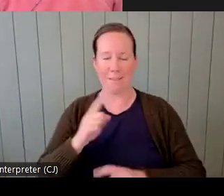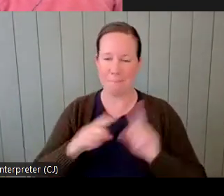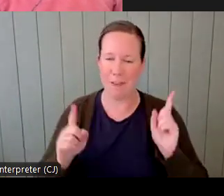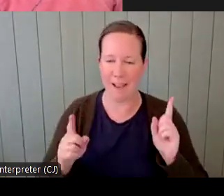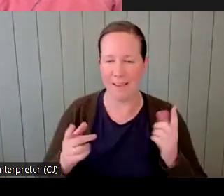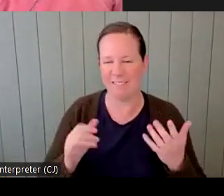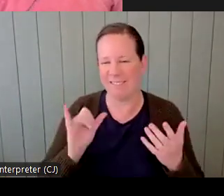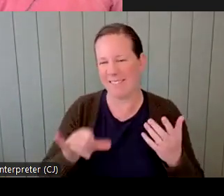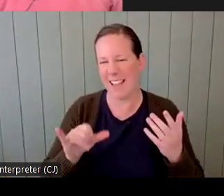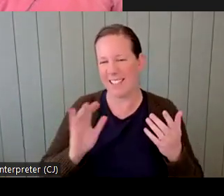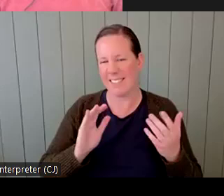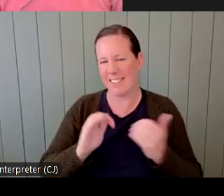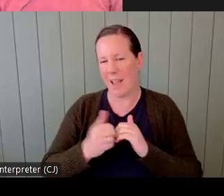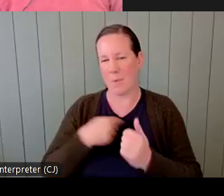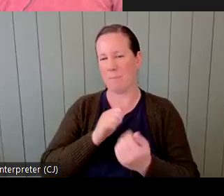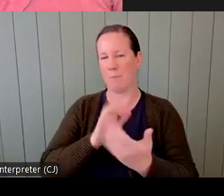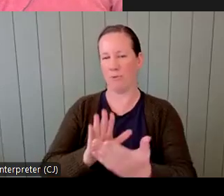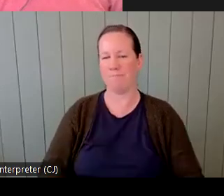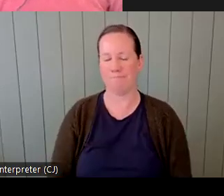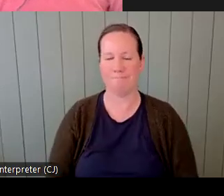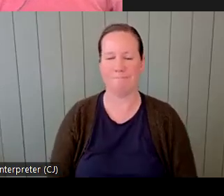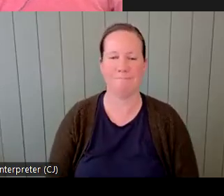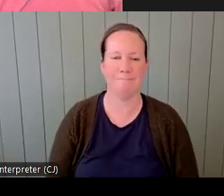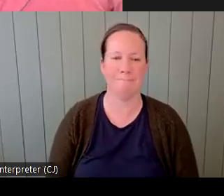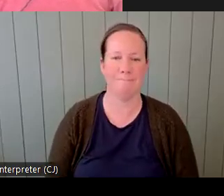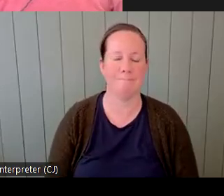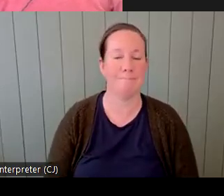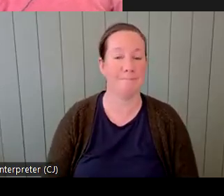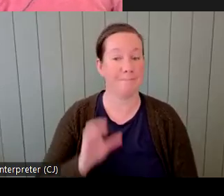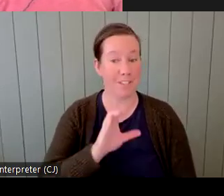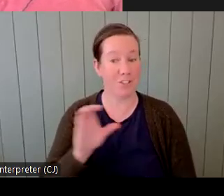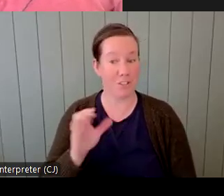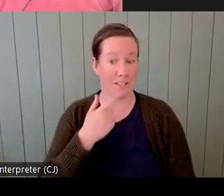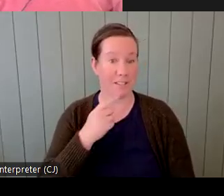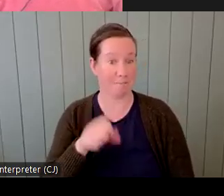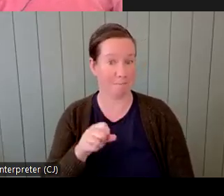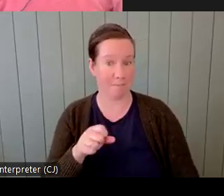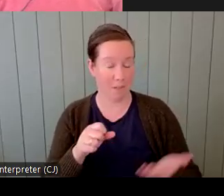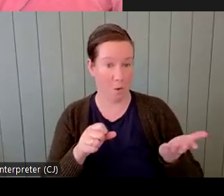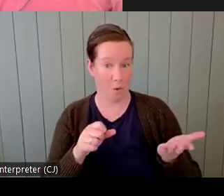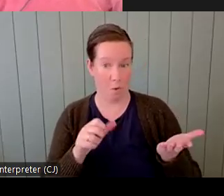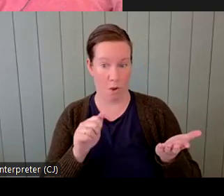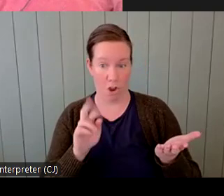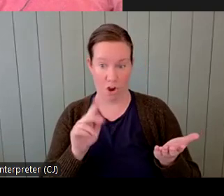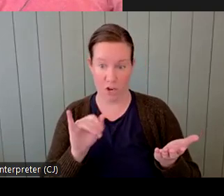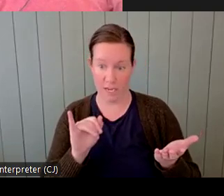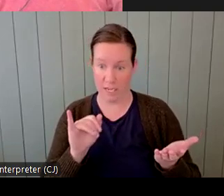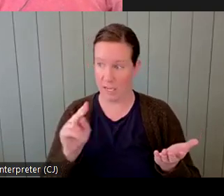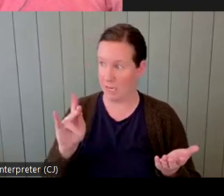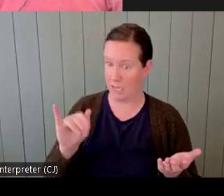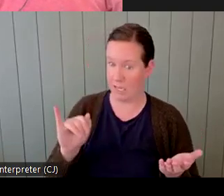thinking of. No, that's excellent. Actually, and I was going to invite Aarti and then Nikki to talk